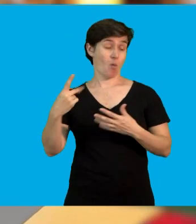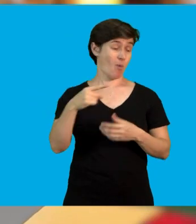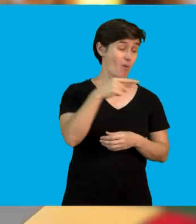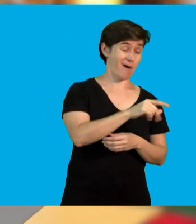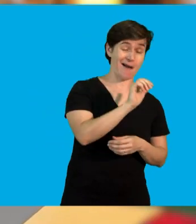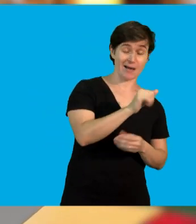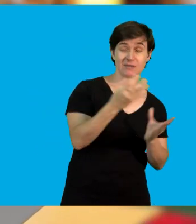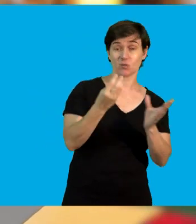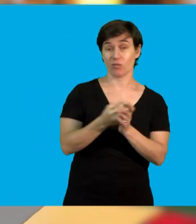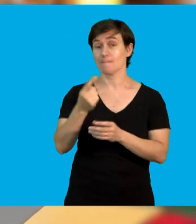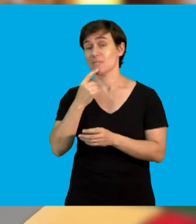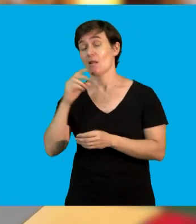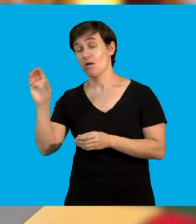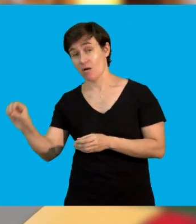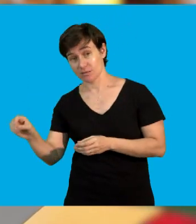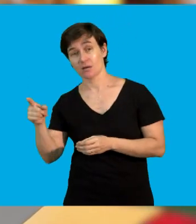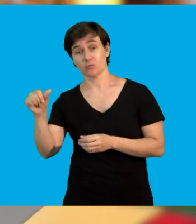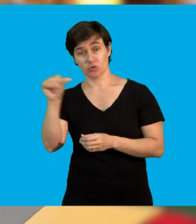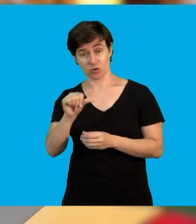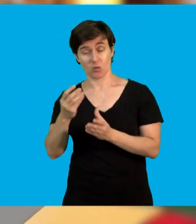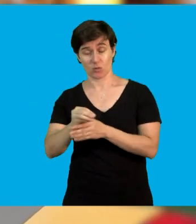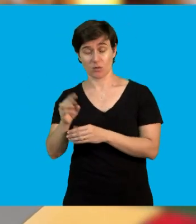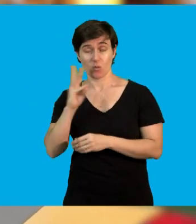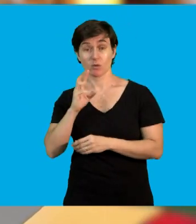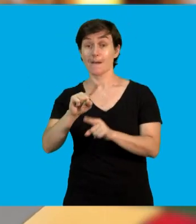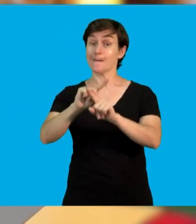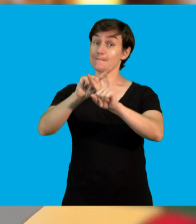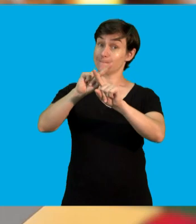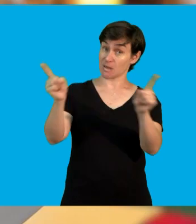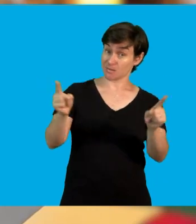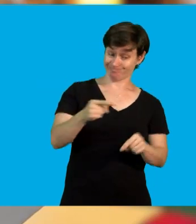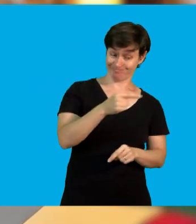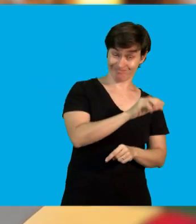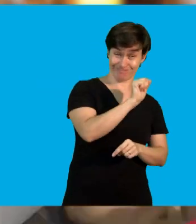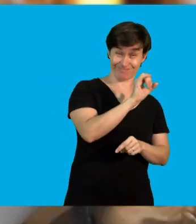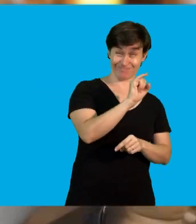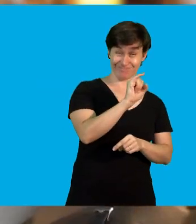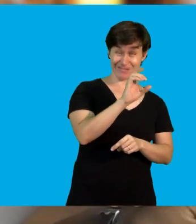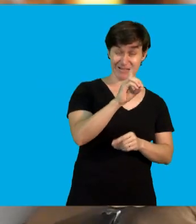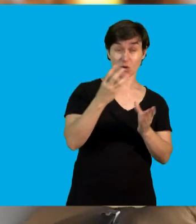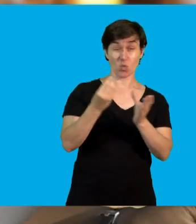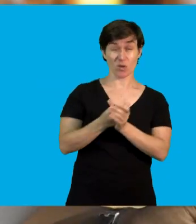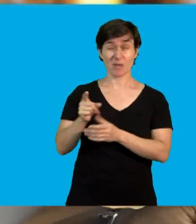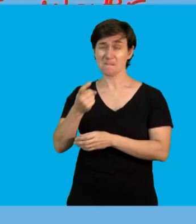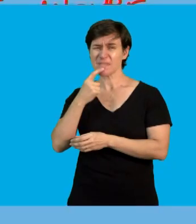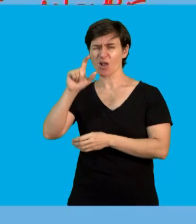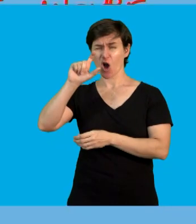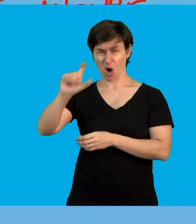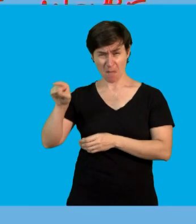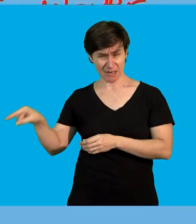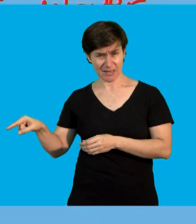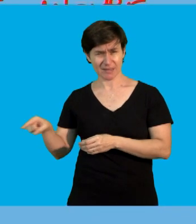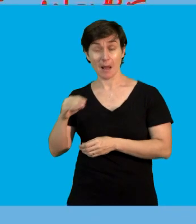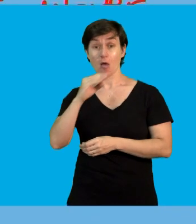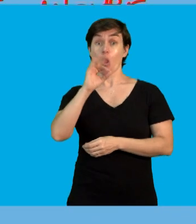acid reacts with a metal oxide, the product is salt and water. However, when an acid reacts with a metal carbonate,